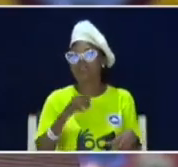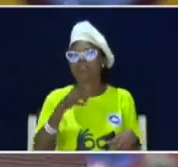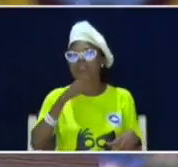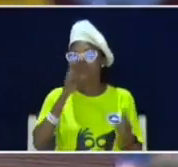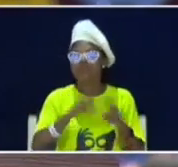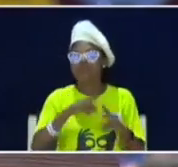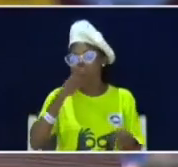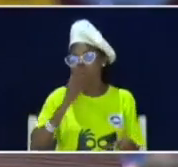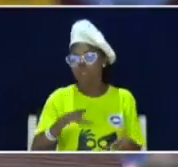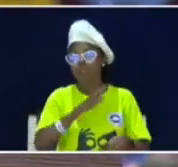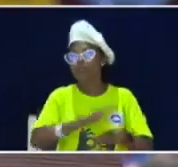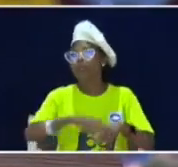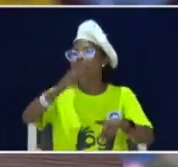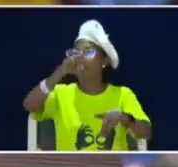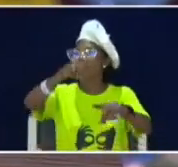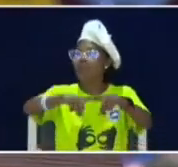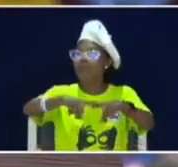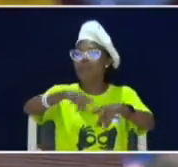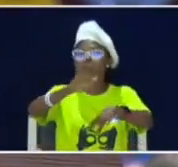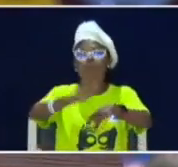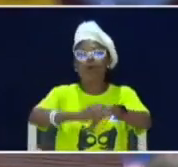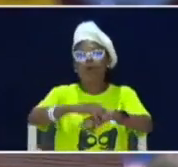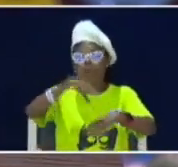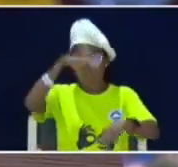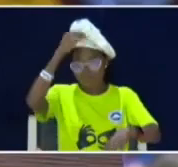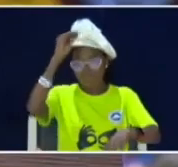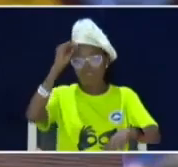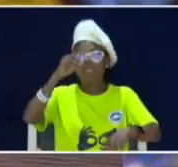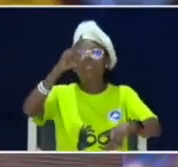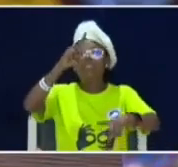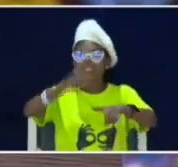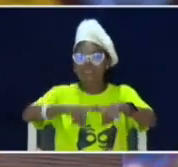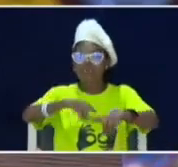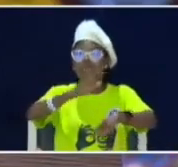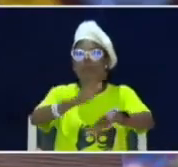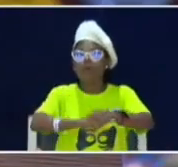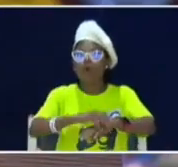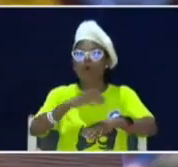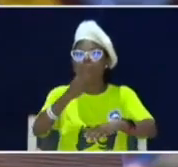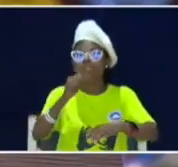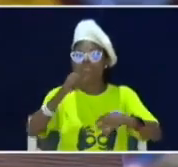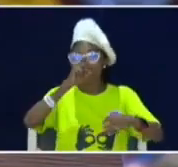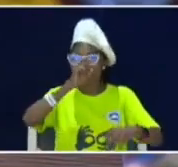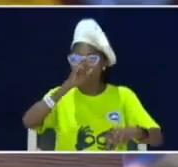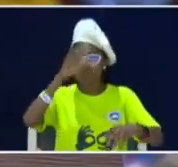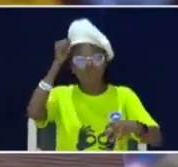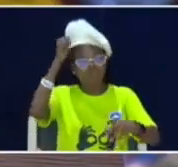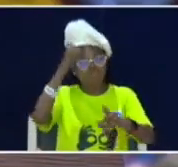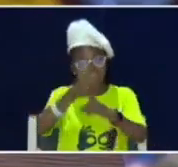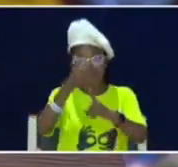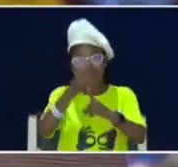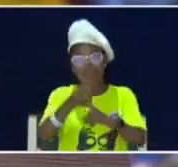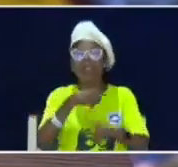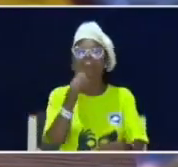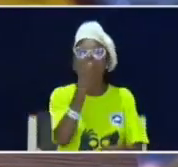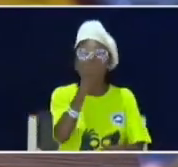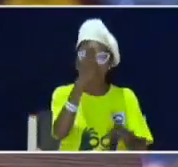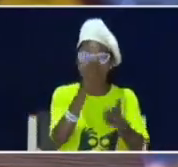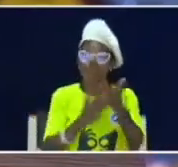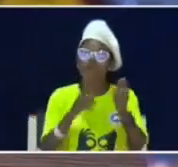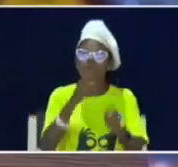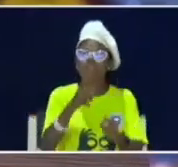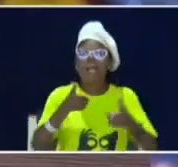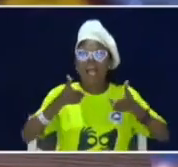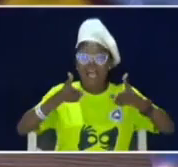man. Depend on the eagle himself. Let the eagle carry you. Tell somebody here tonight, let